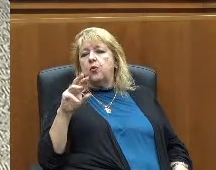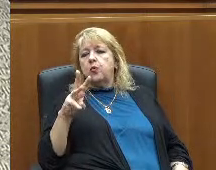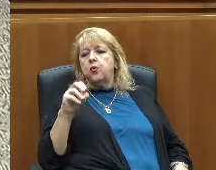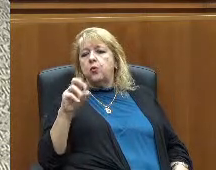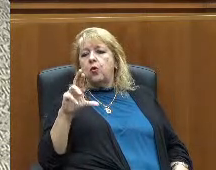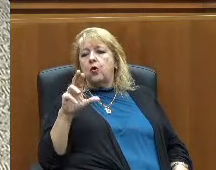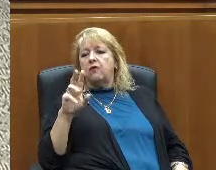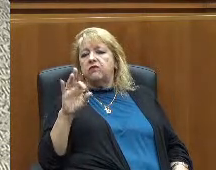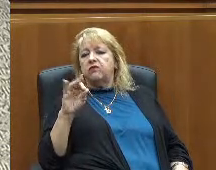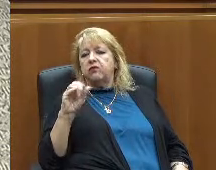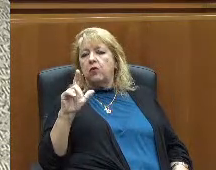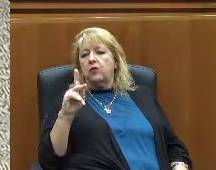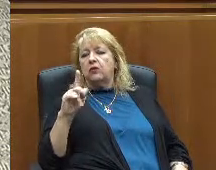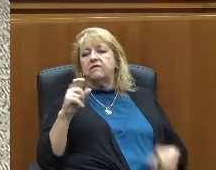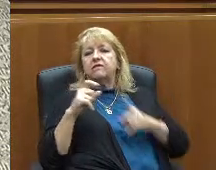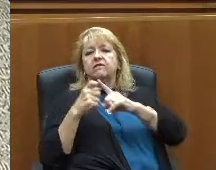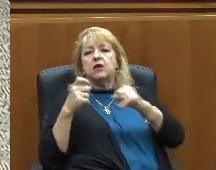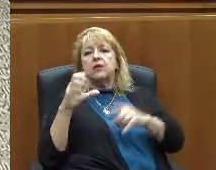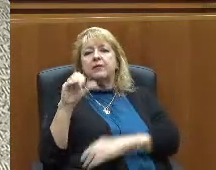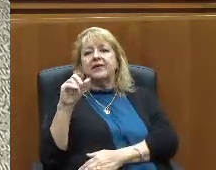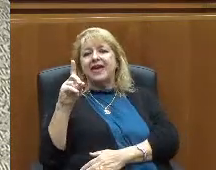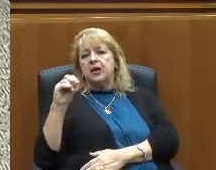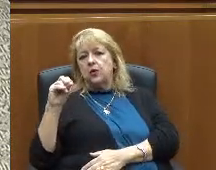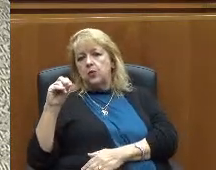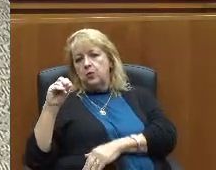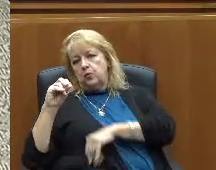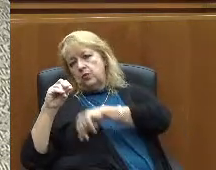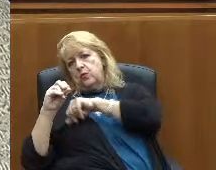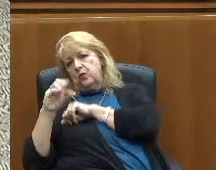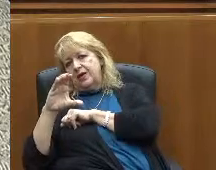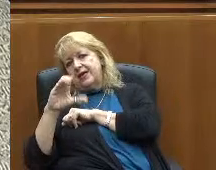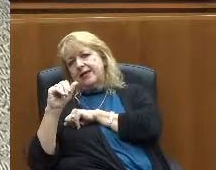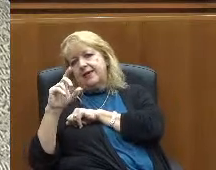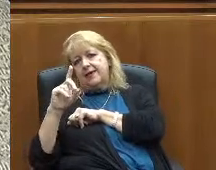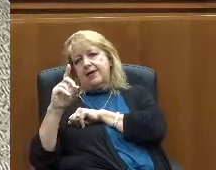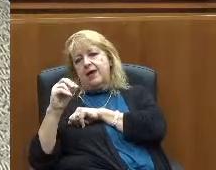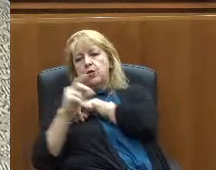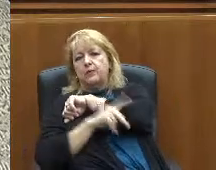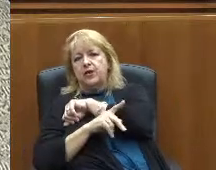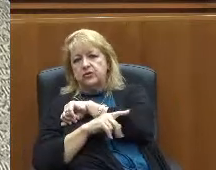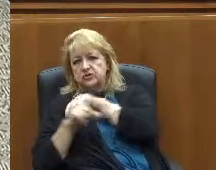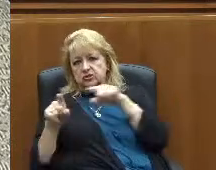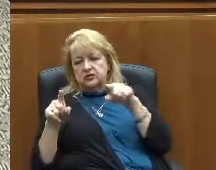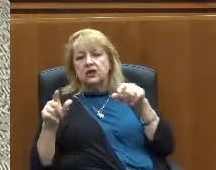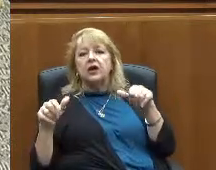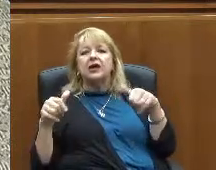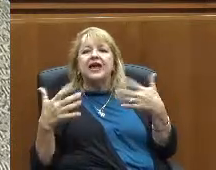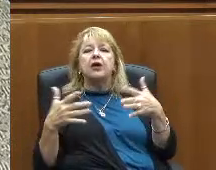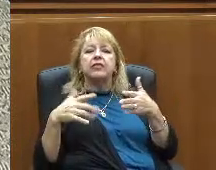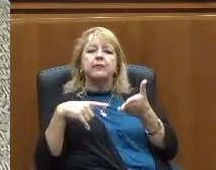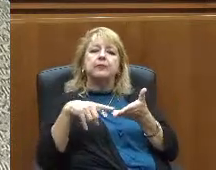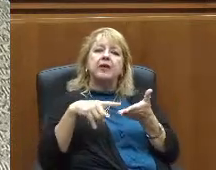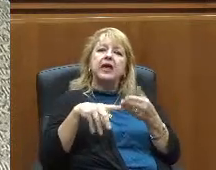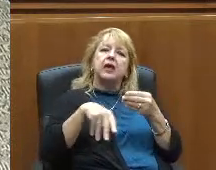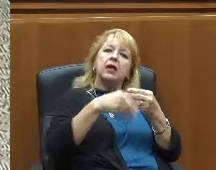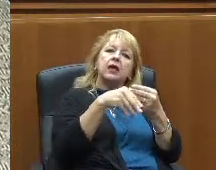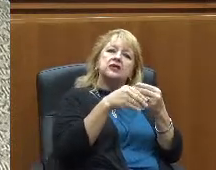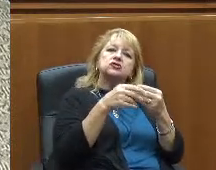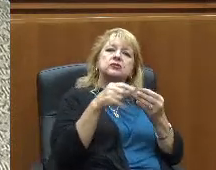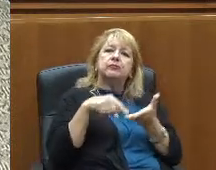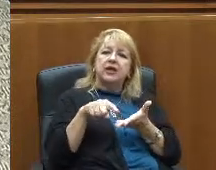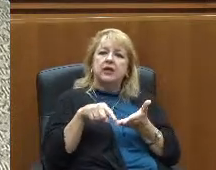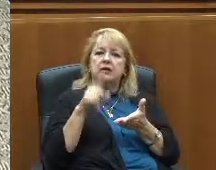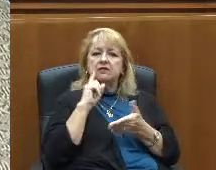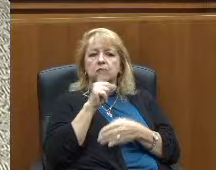is also going to come and present some of the information that they are providing, or some of the details around differentiated compensation